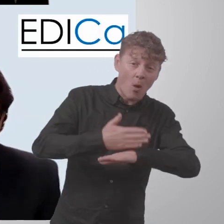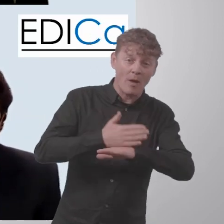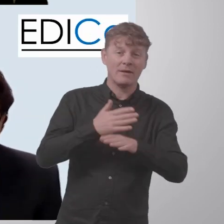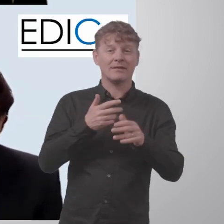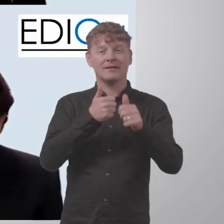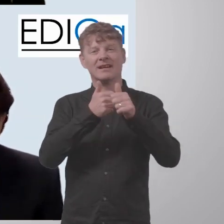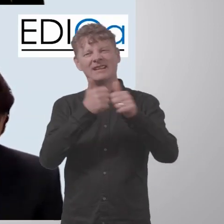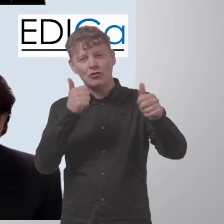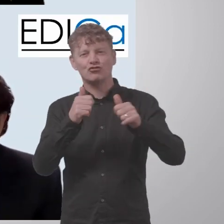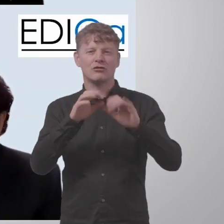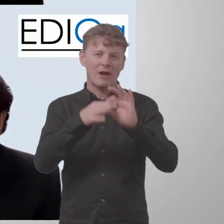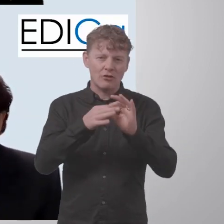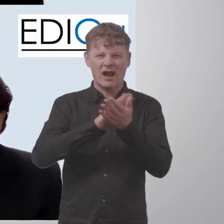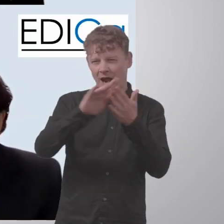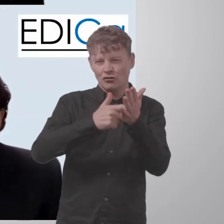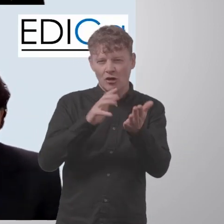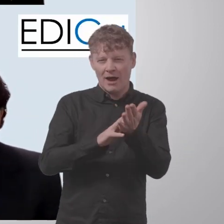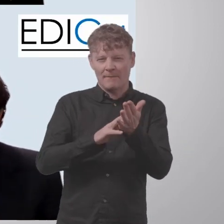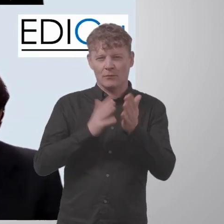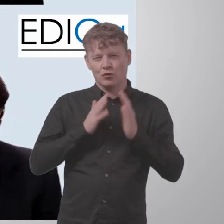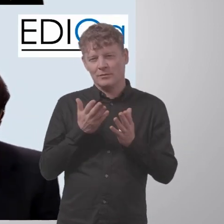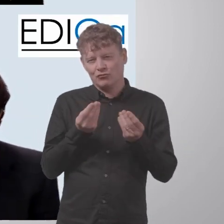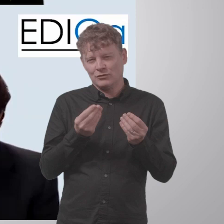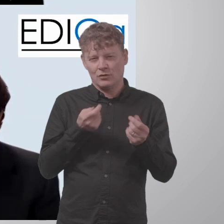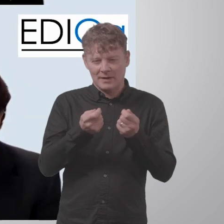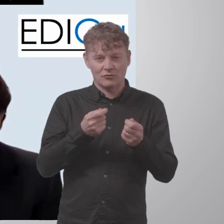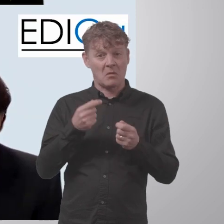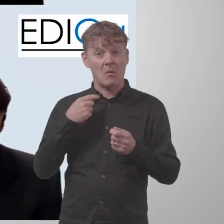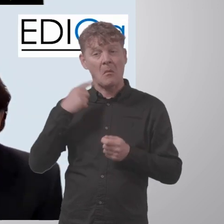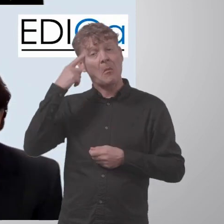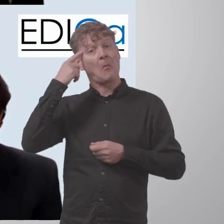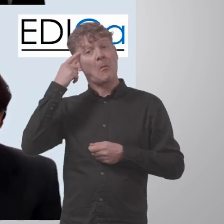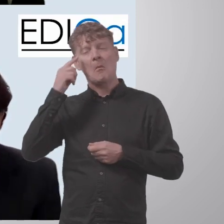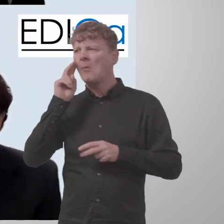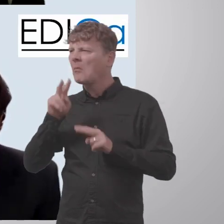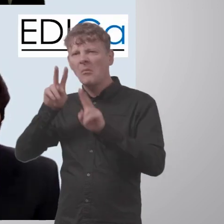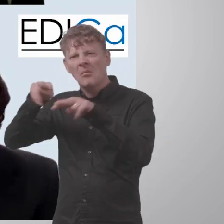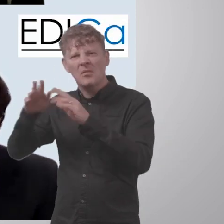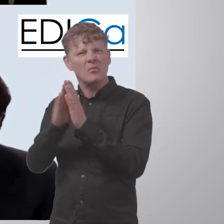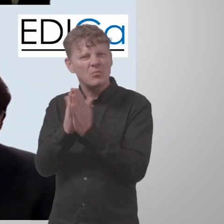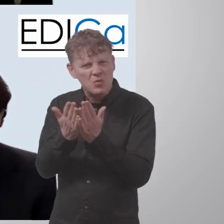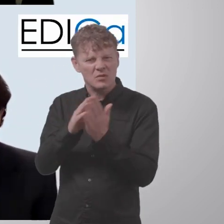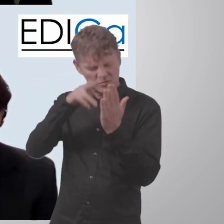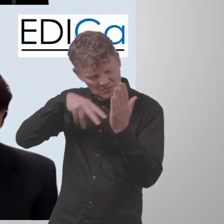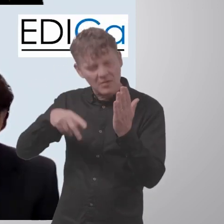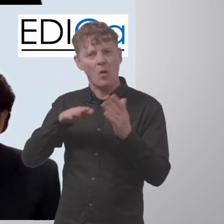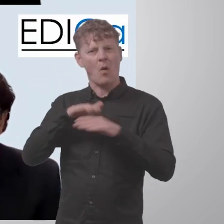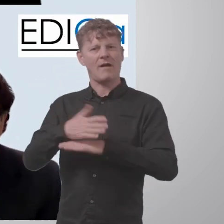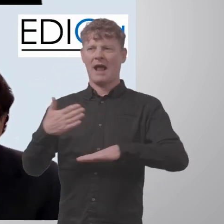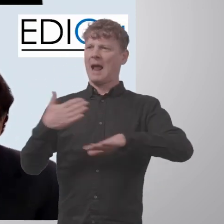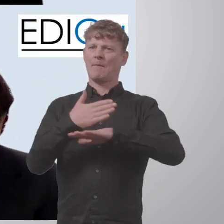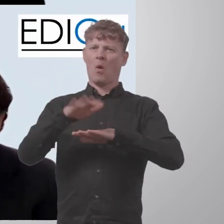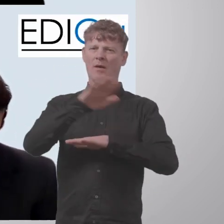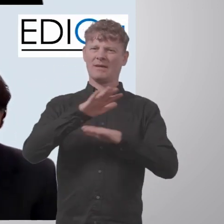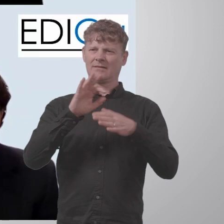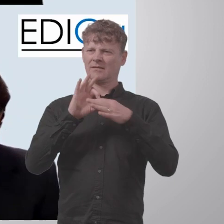get drawn into looking at a range of publications, mainly books, about employment and autism. And whilst it was